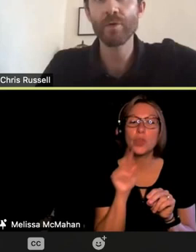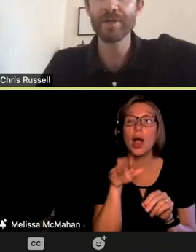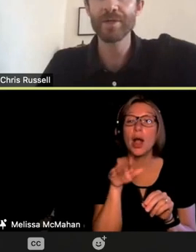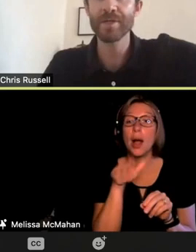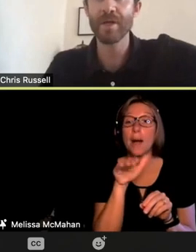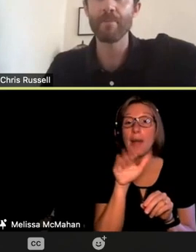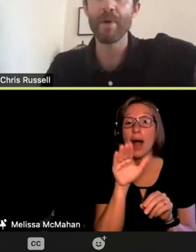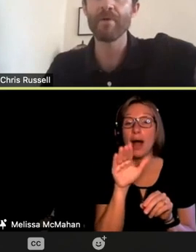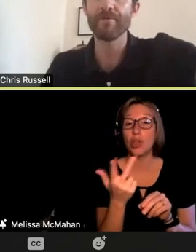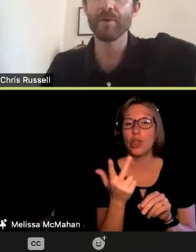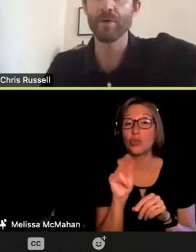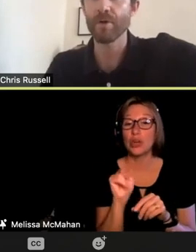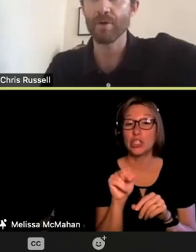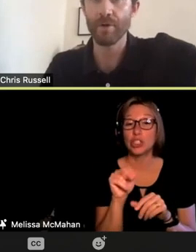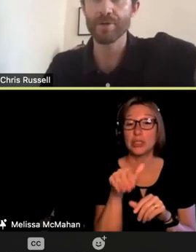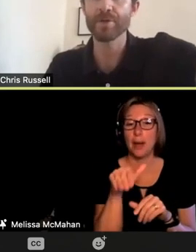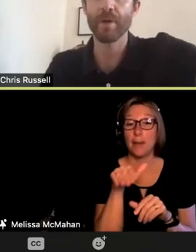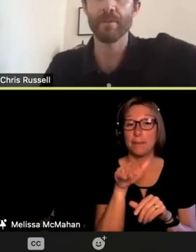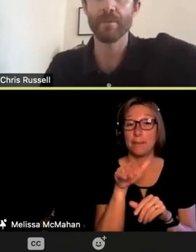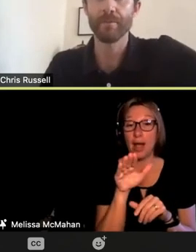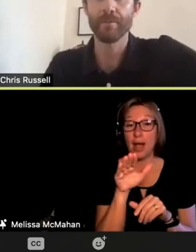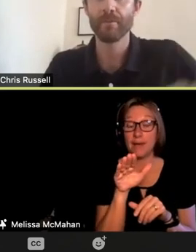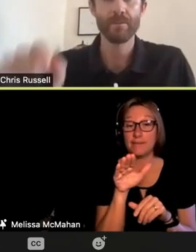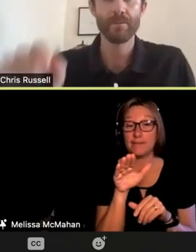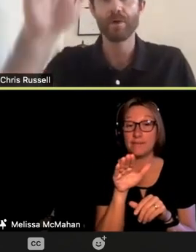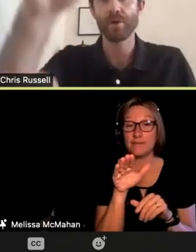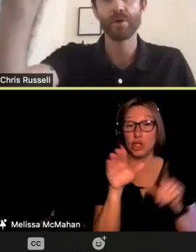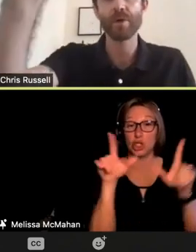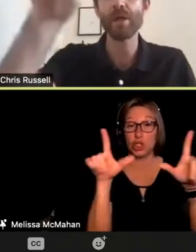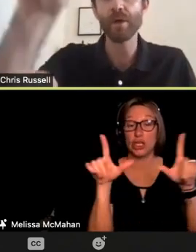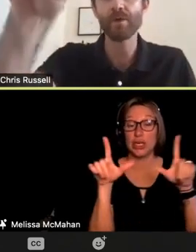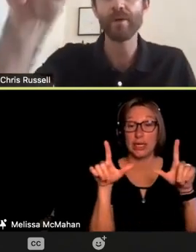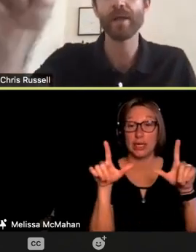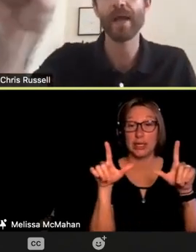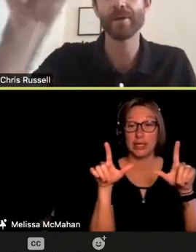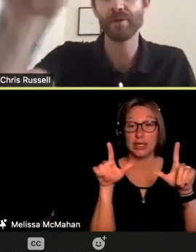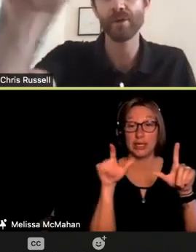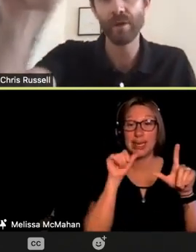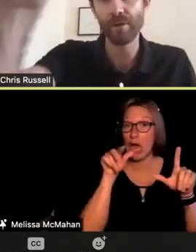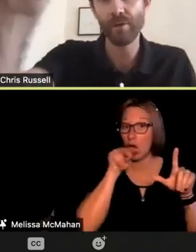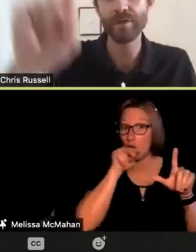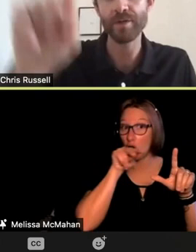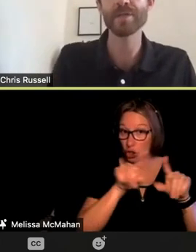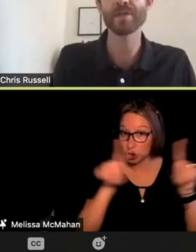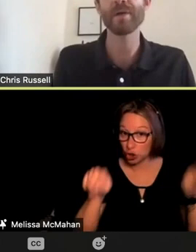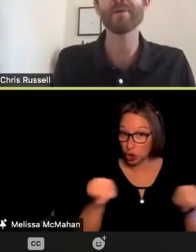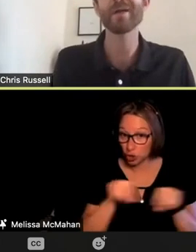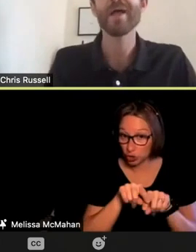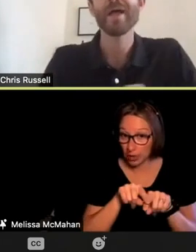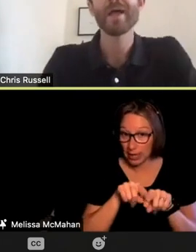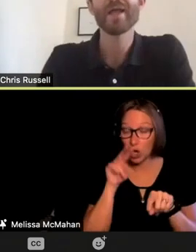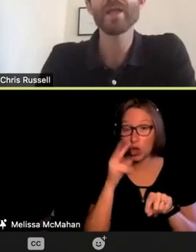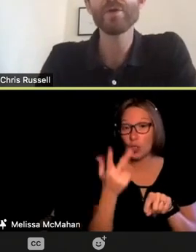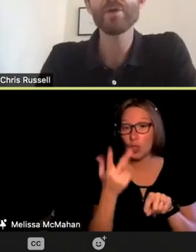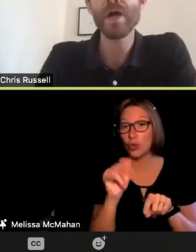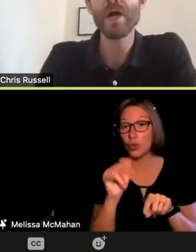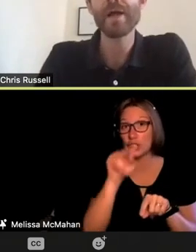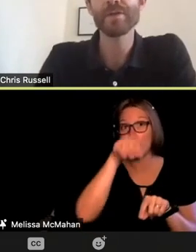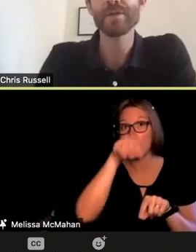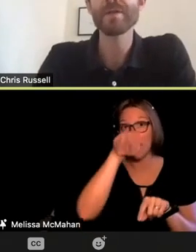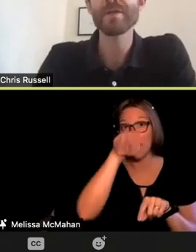look about 3 inches above your screen. So you're not looking directly at your screen, you're looking 3 or so inches above it.